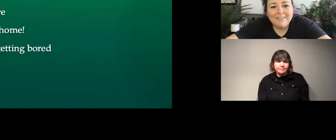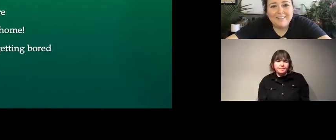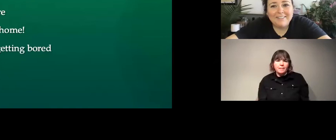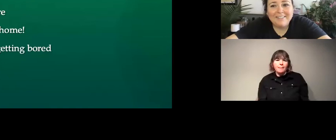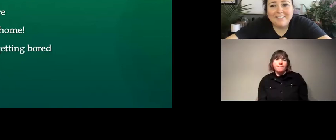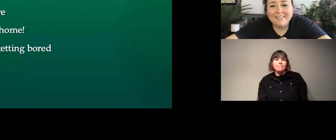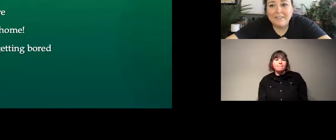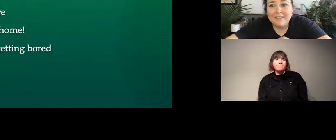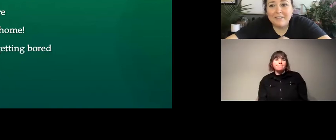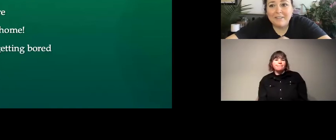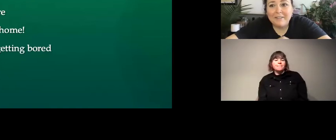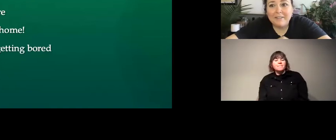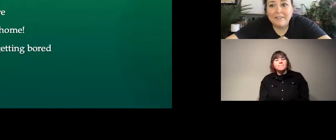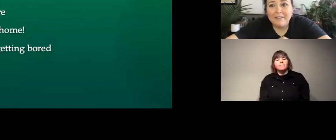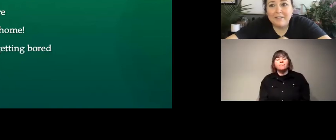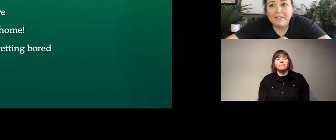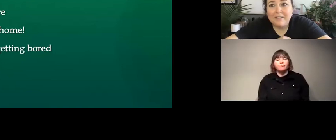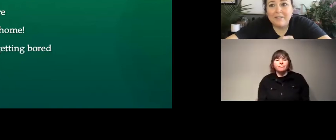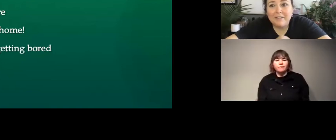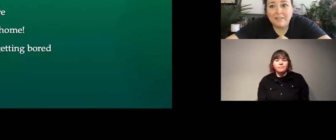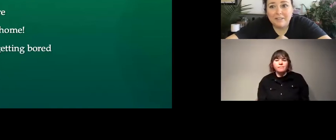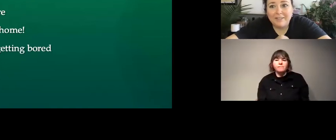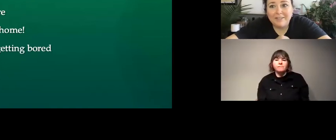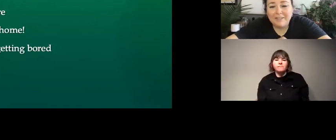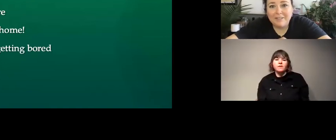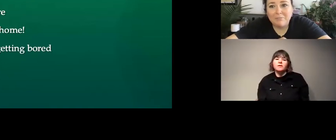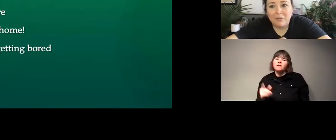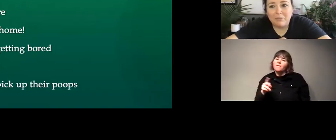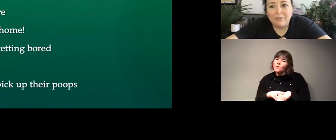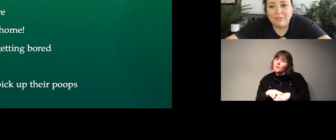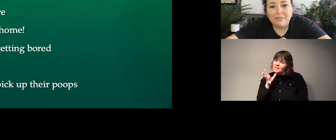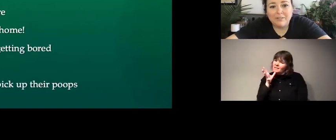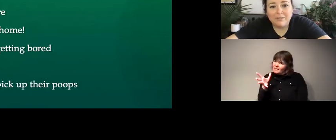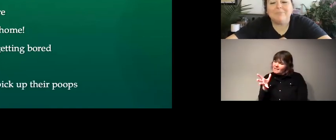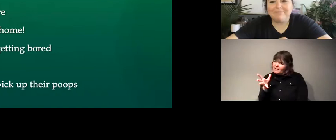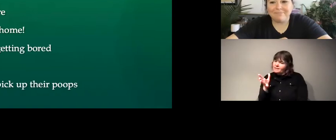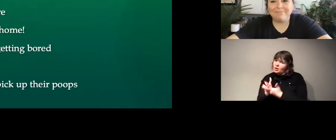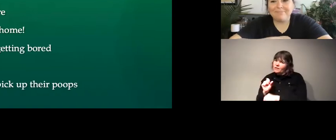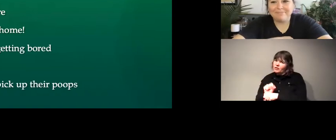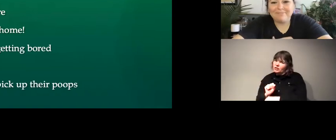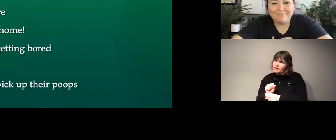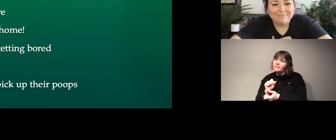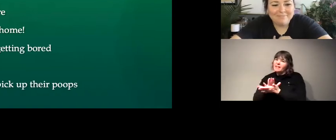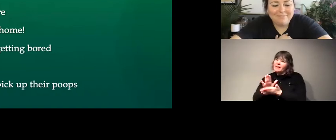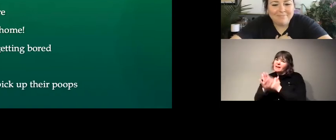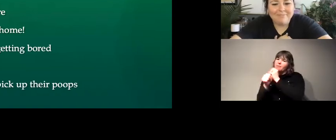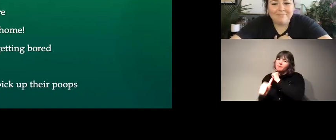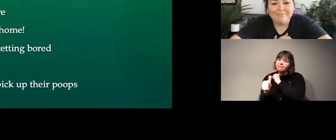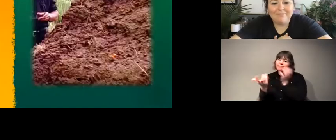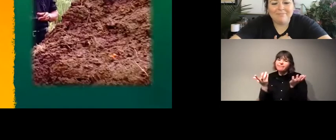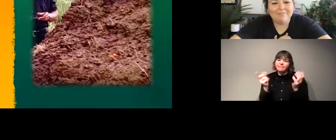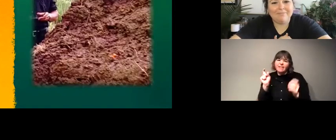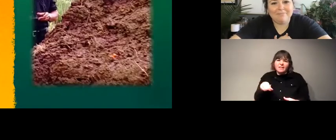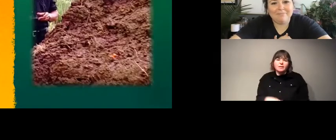Now, this is the least favorite part of the job. We have to pick up their poop. We have to pick